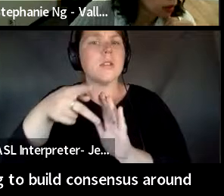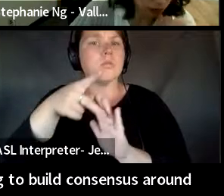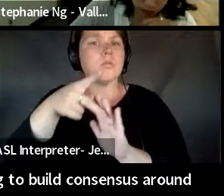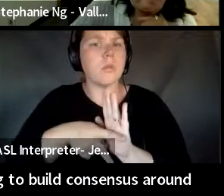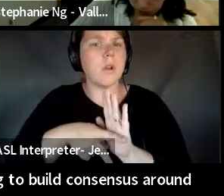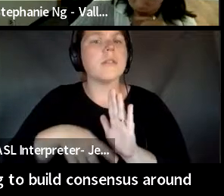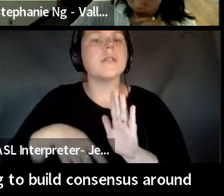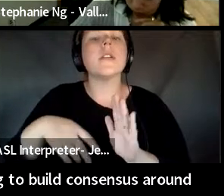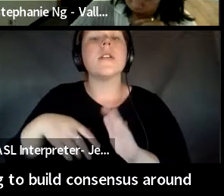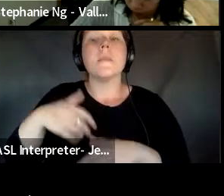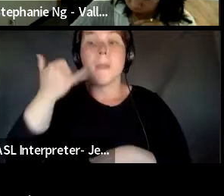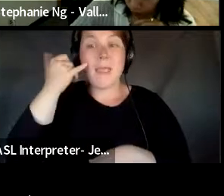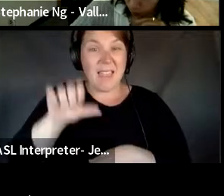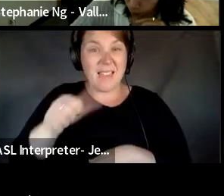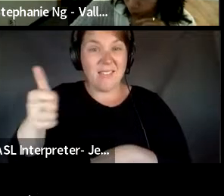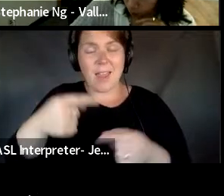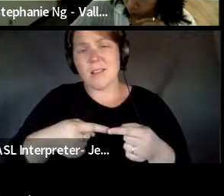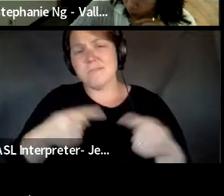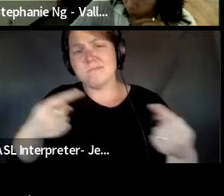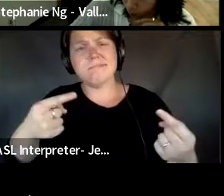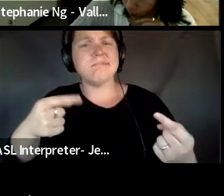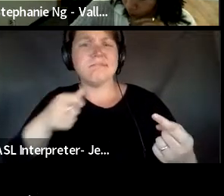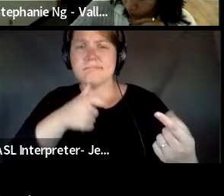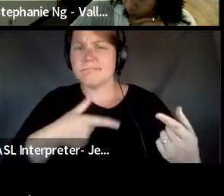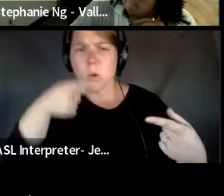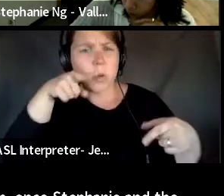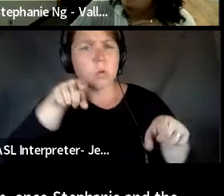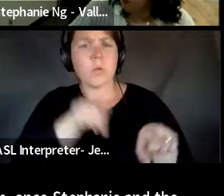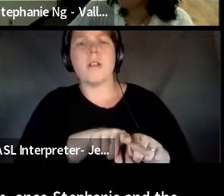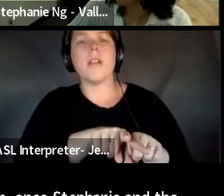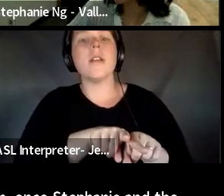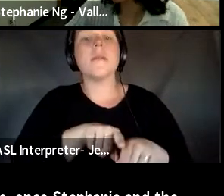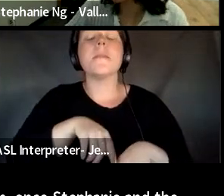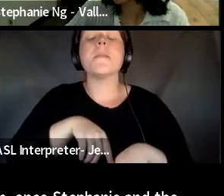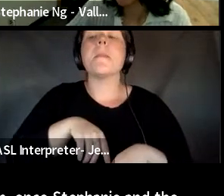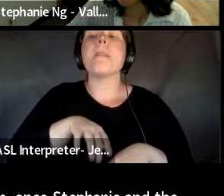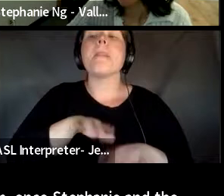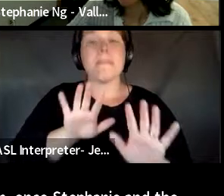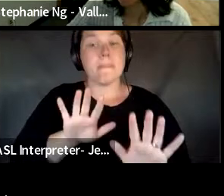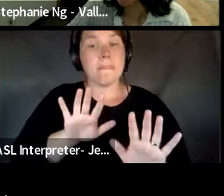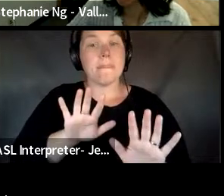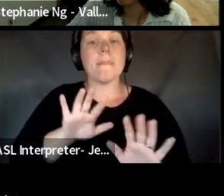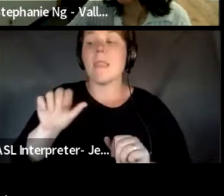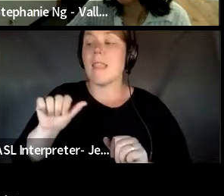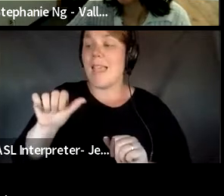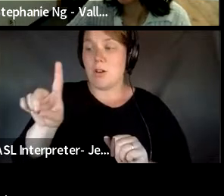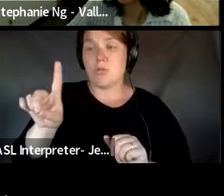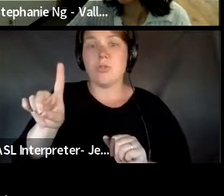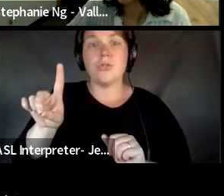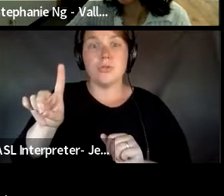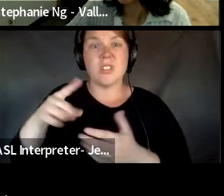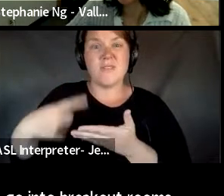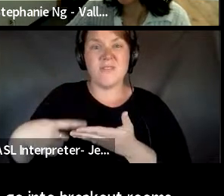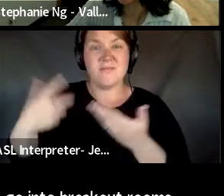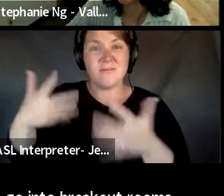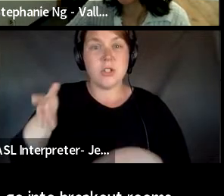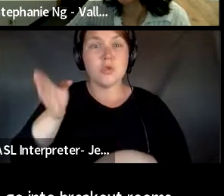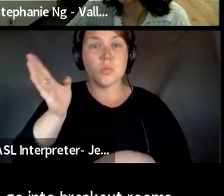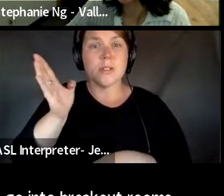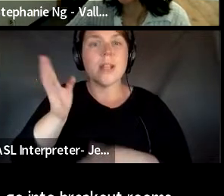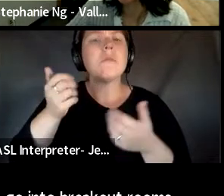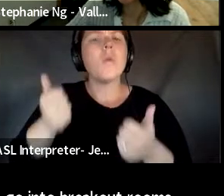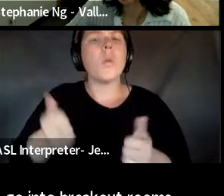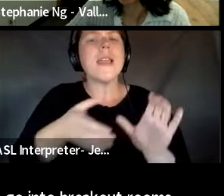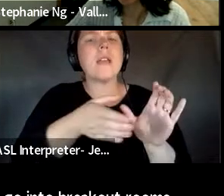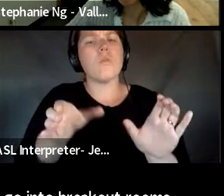opposition, once Stephanie and the Air District is done presenting, we can go into breakout rooms. So just want to share a little bit on